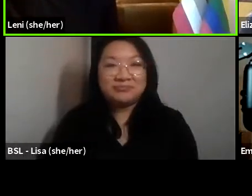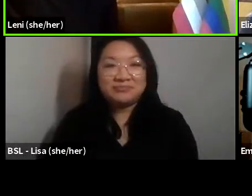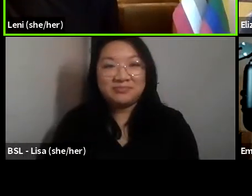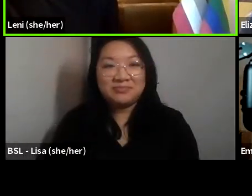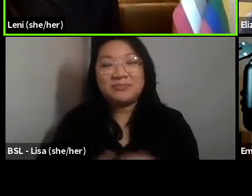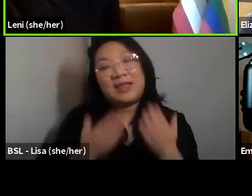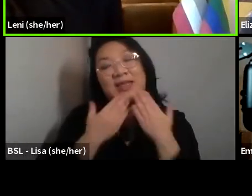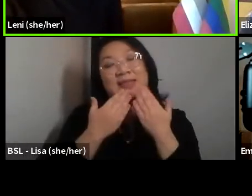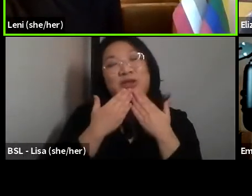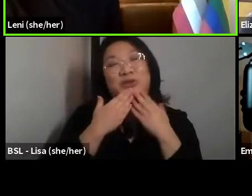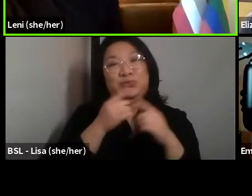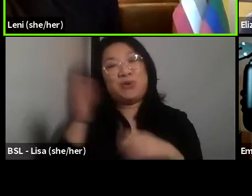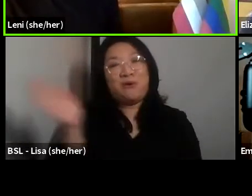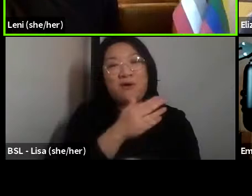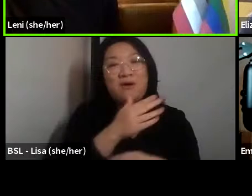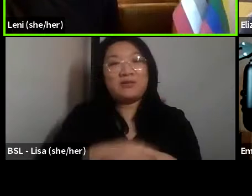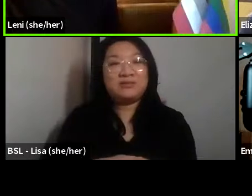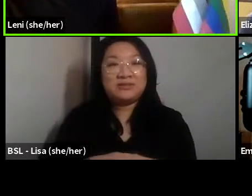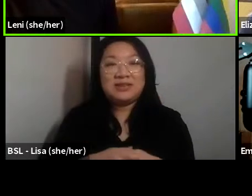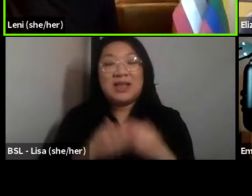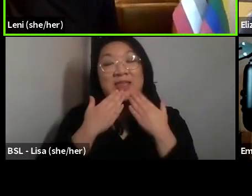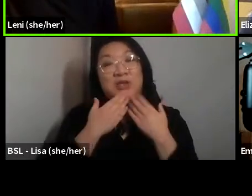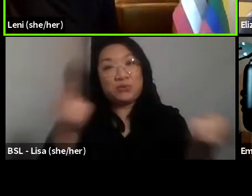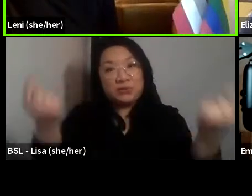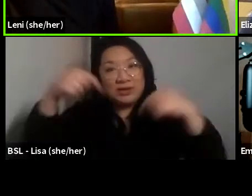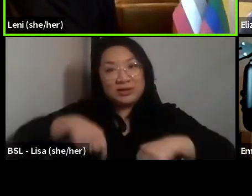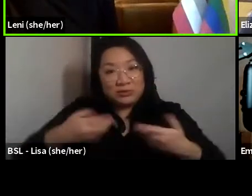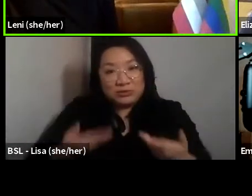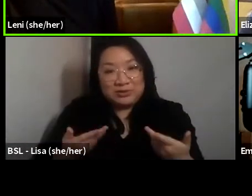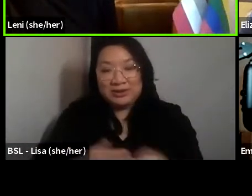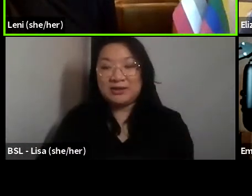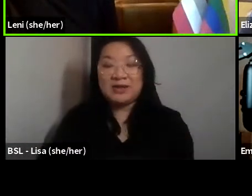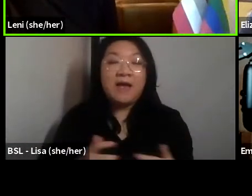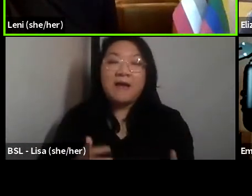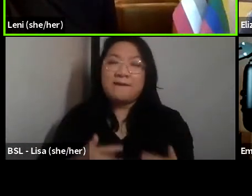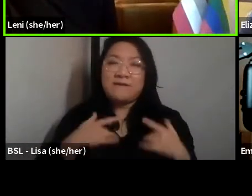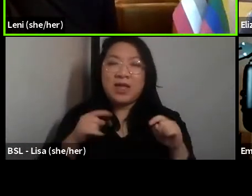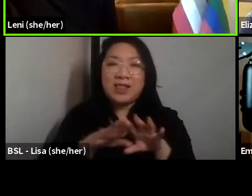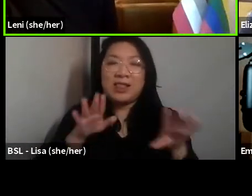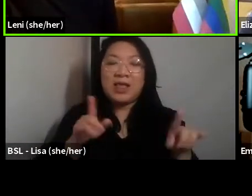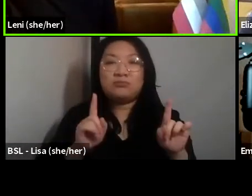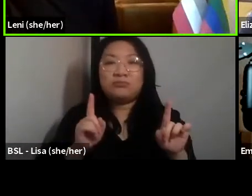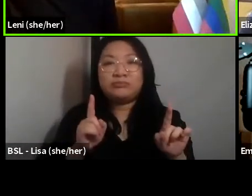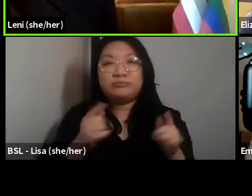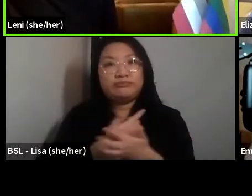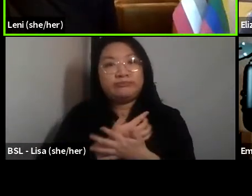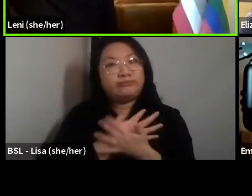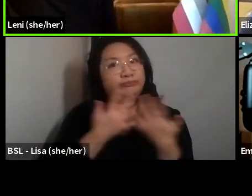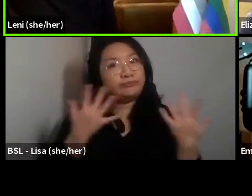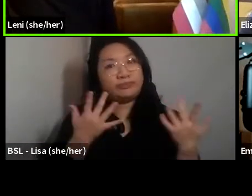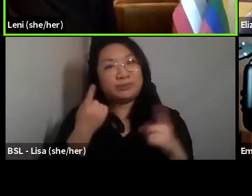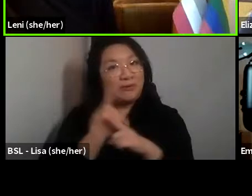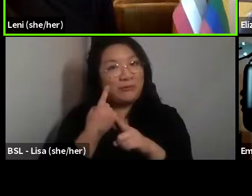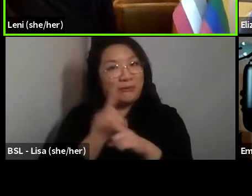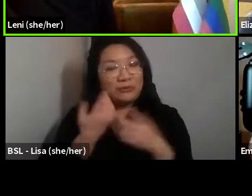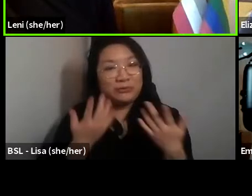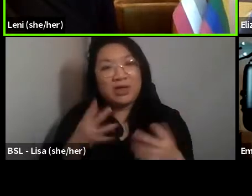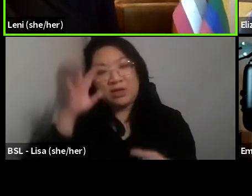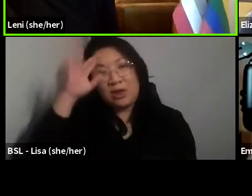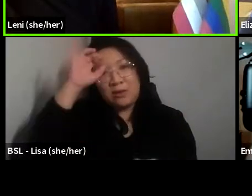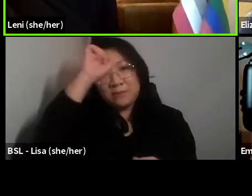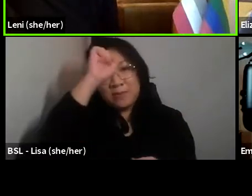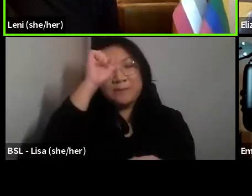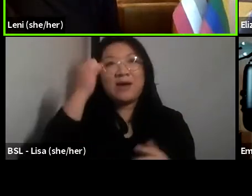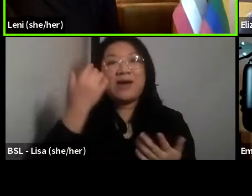Okay, thanks everyone, and thank you for being here today. It feels like we're going to have a lot to talk about. I remember